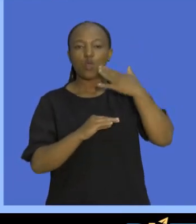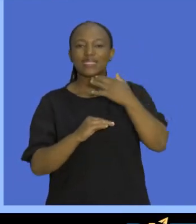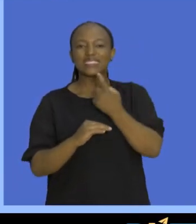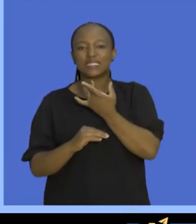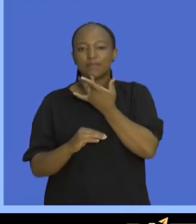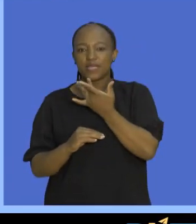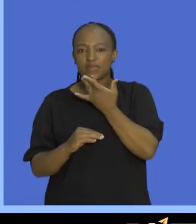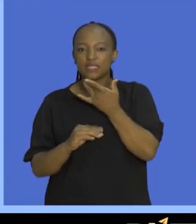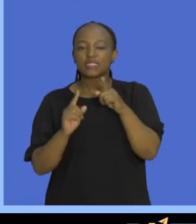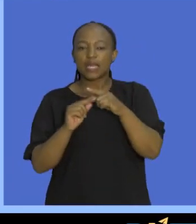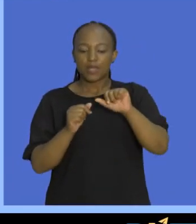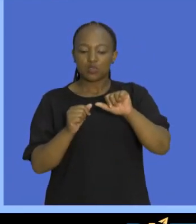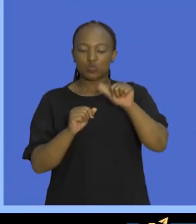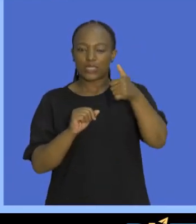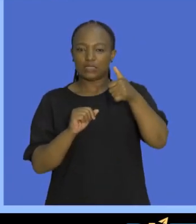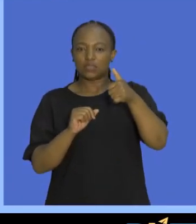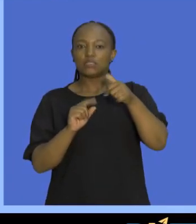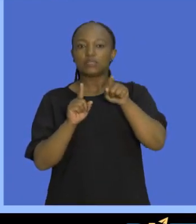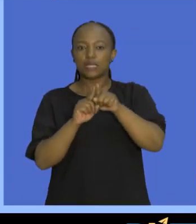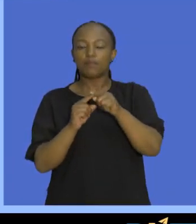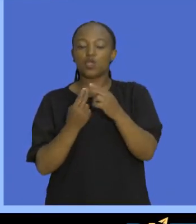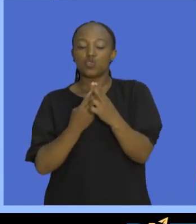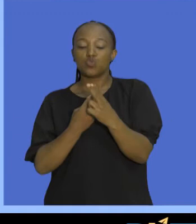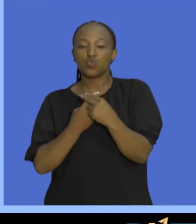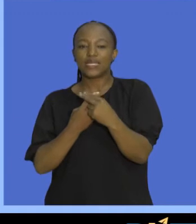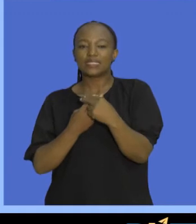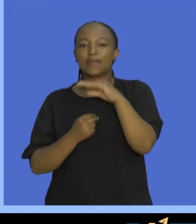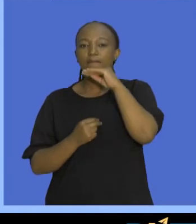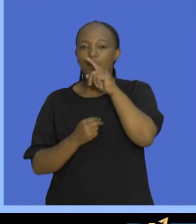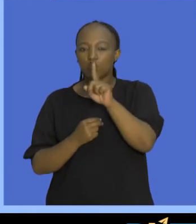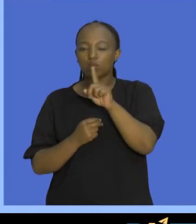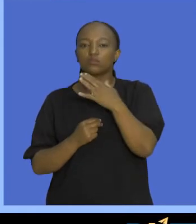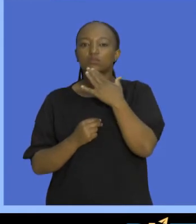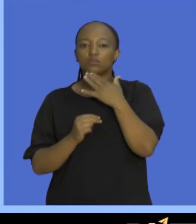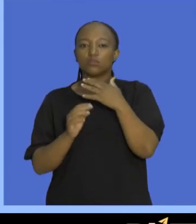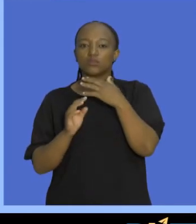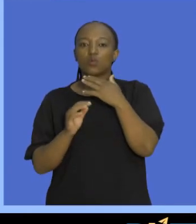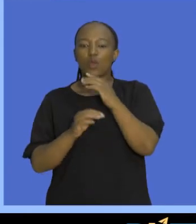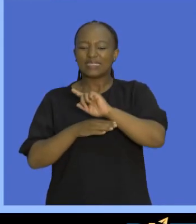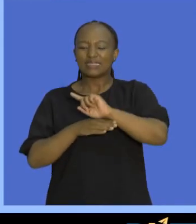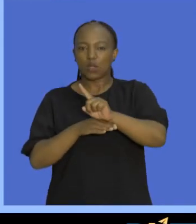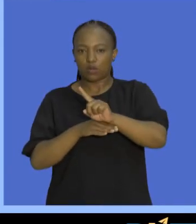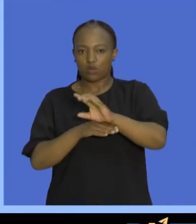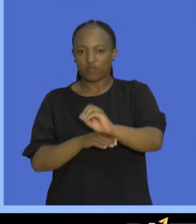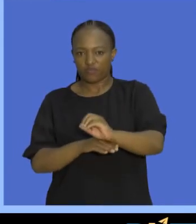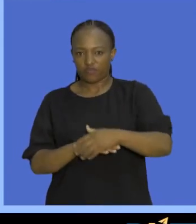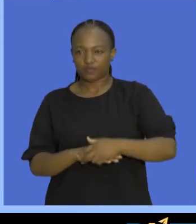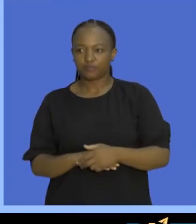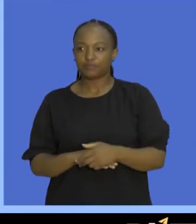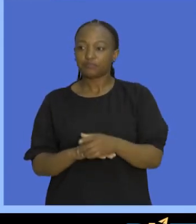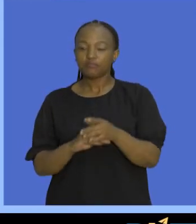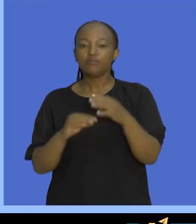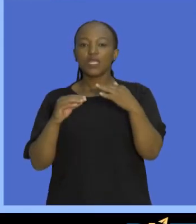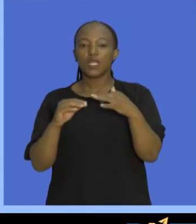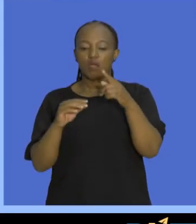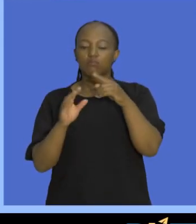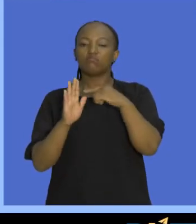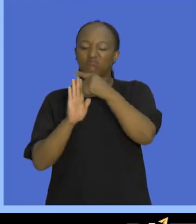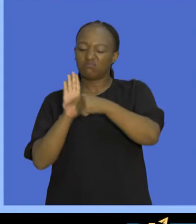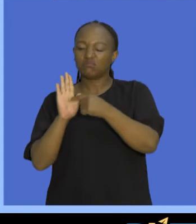passes through the switch per unit time. And when we talk about a unit time, we're actually talking about a second, okay? Now, this is the